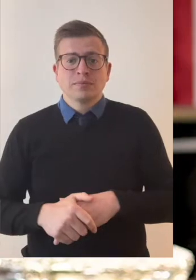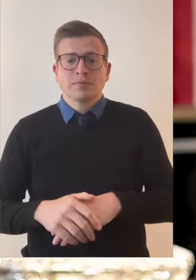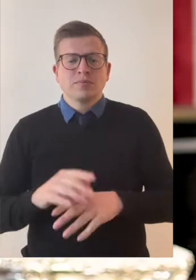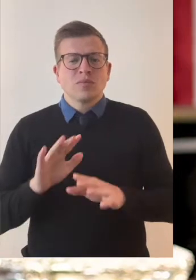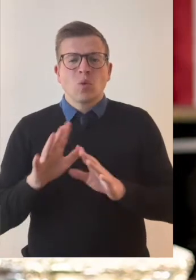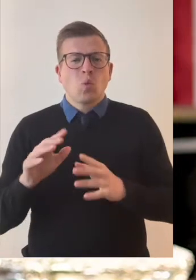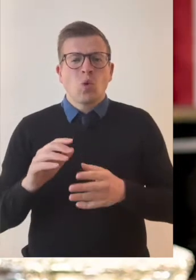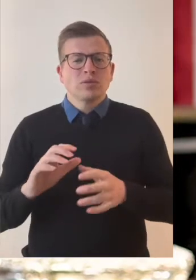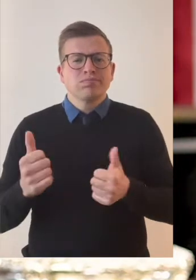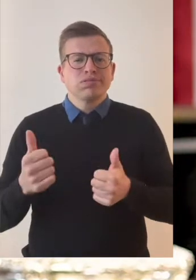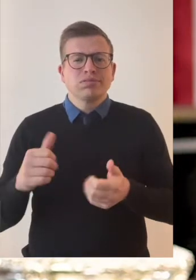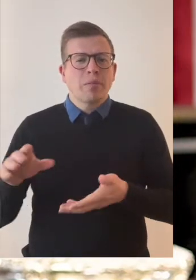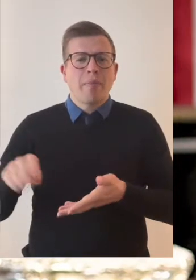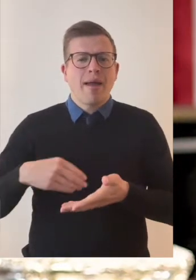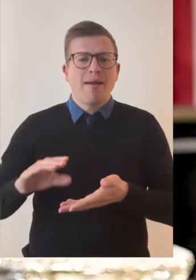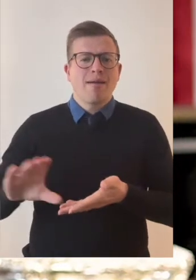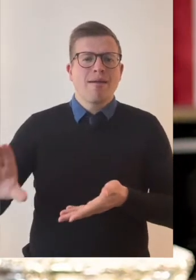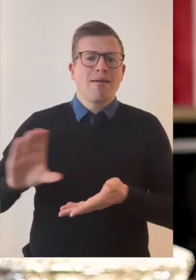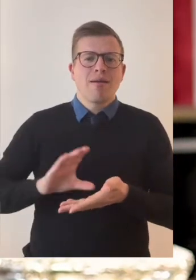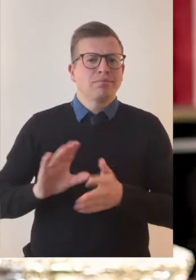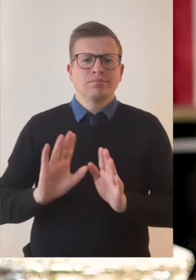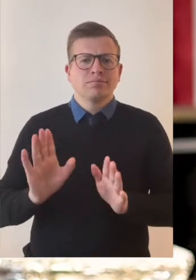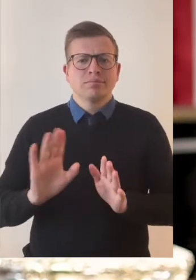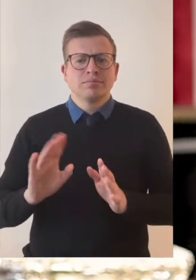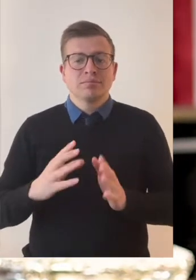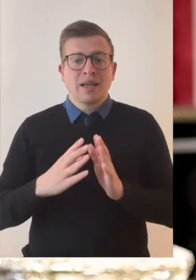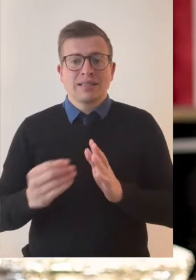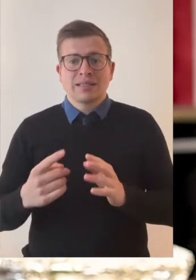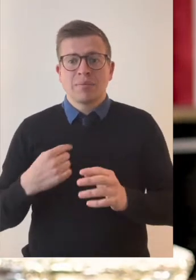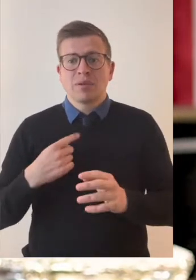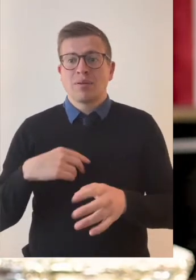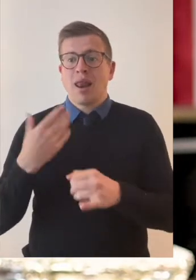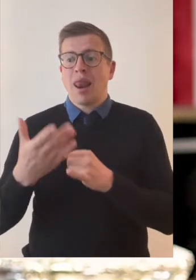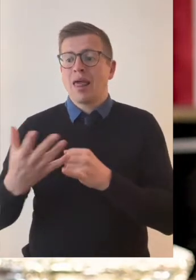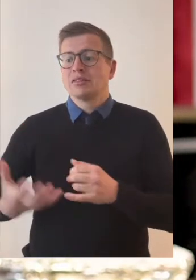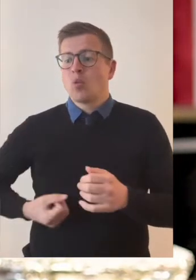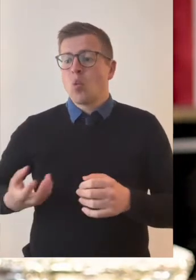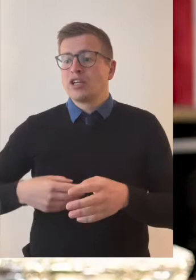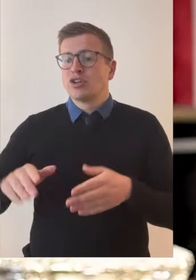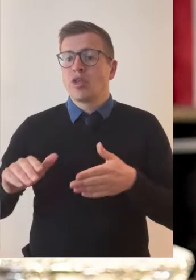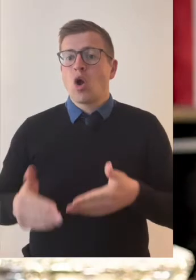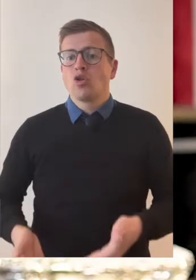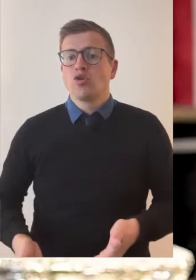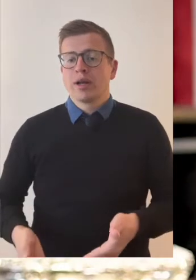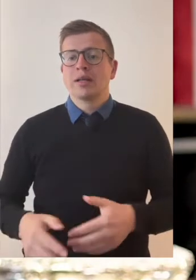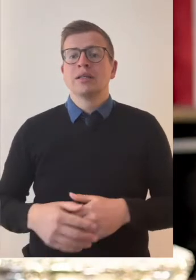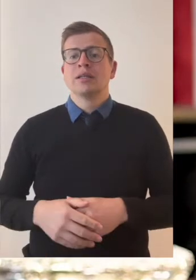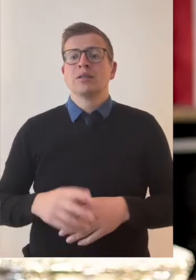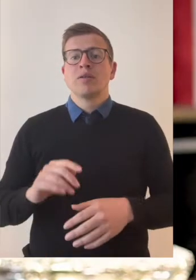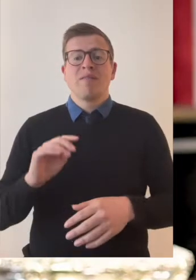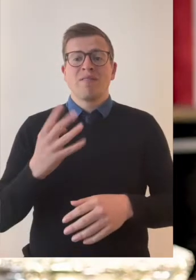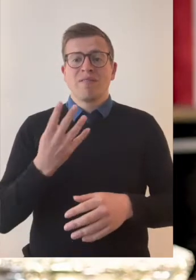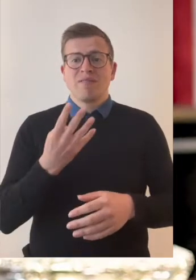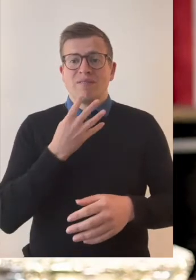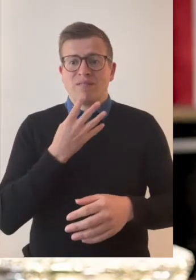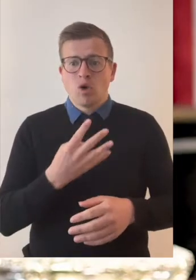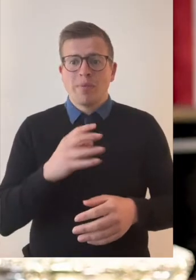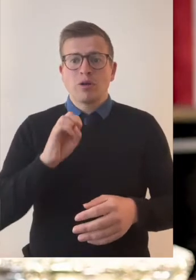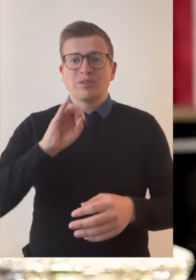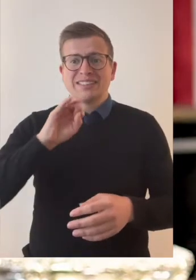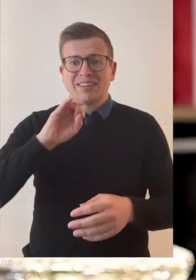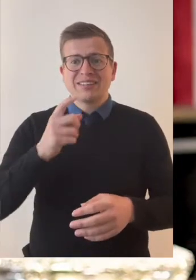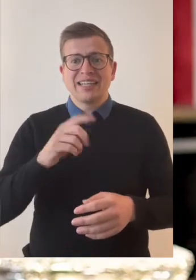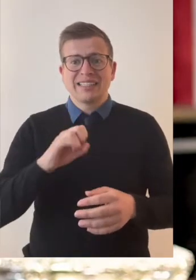which was a good job. It wasn't a well-paid job. I mean, to give you an example, when my last wage at the colliery